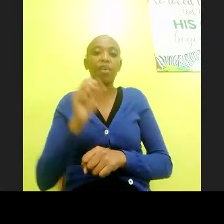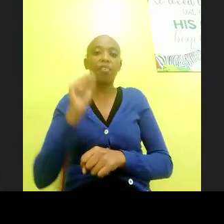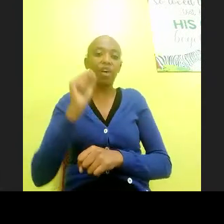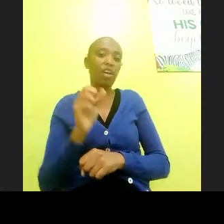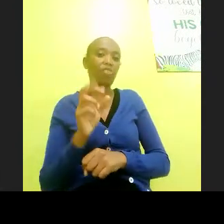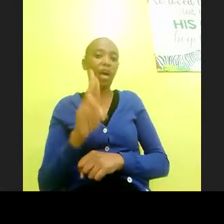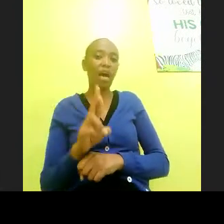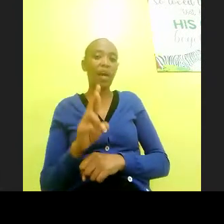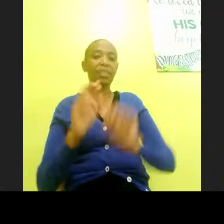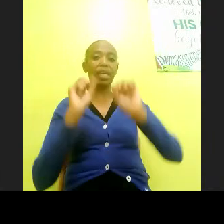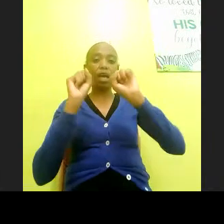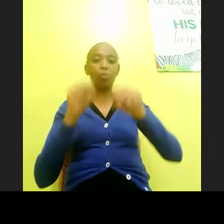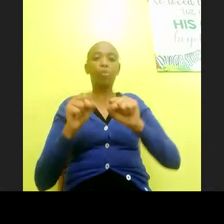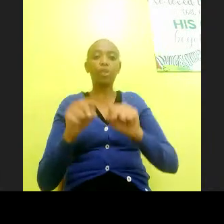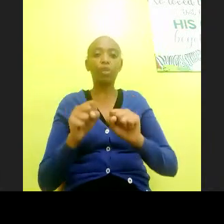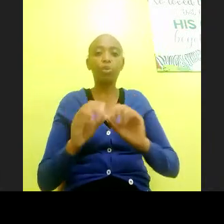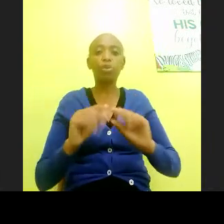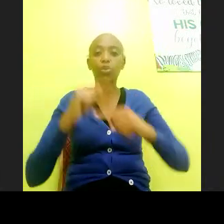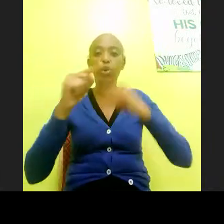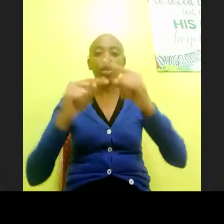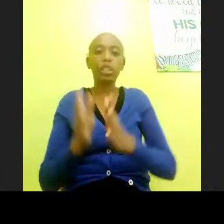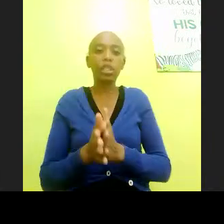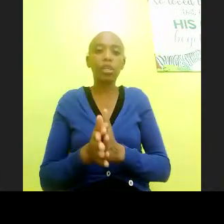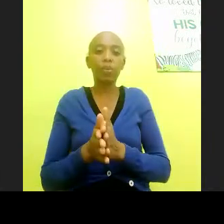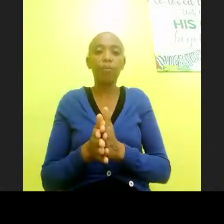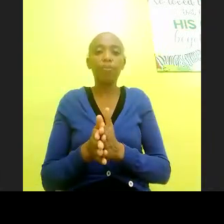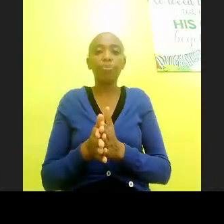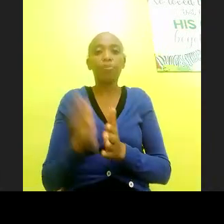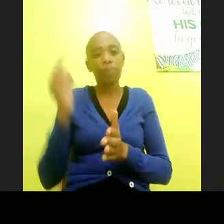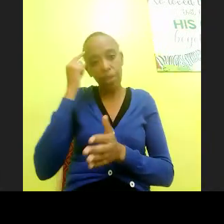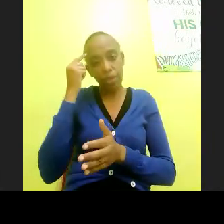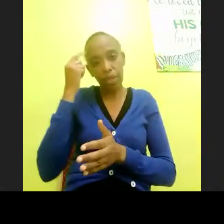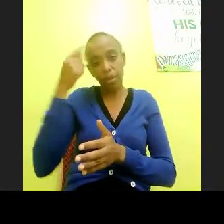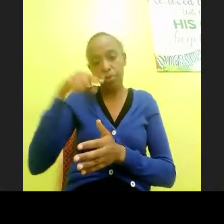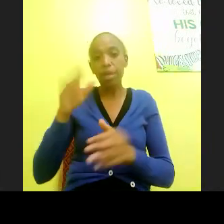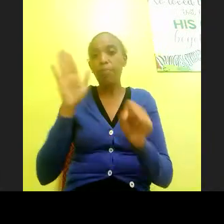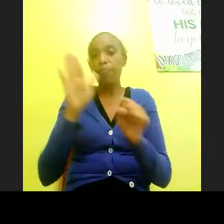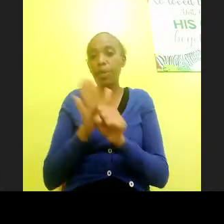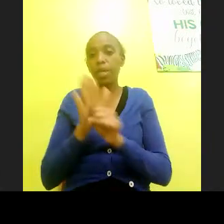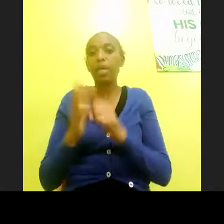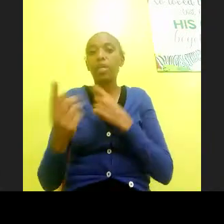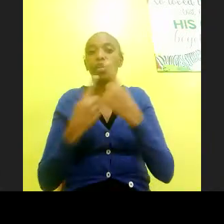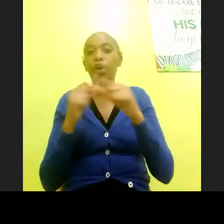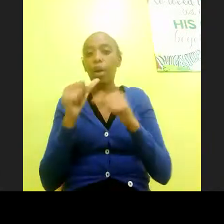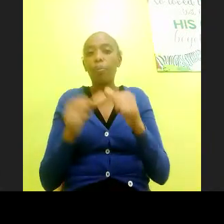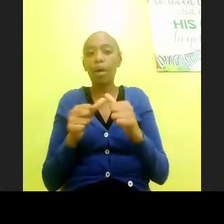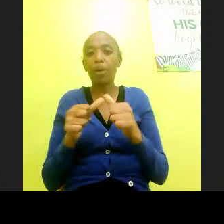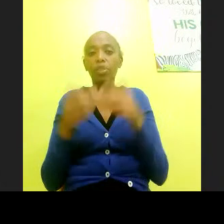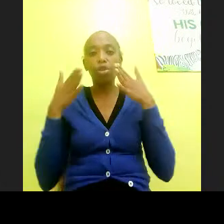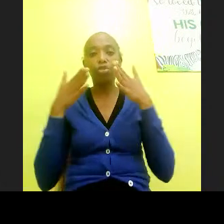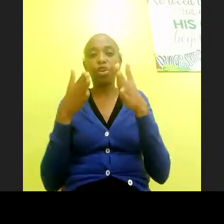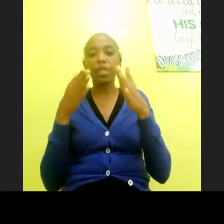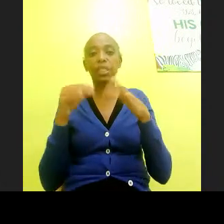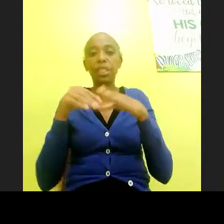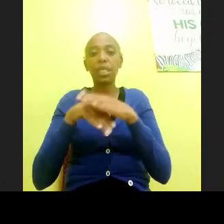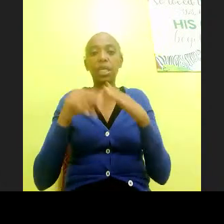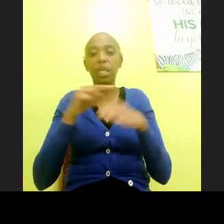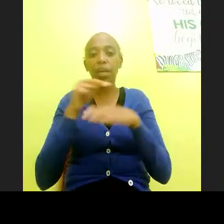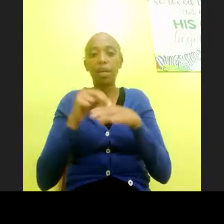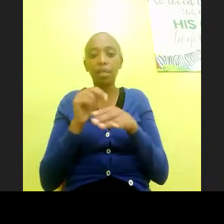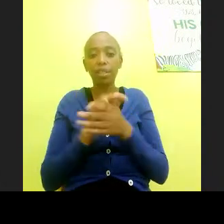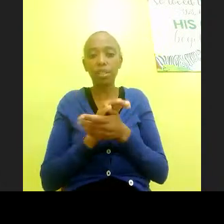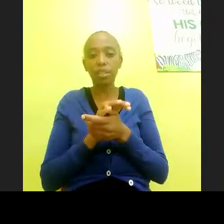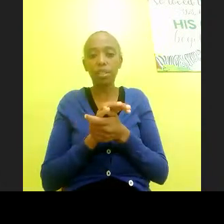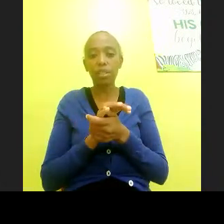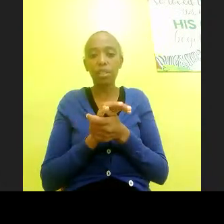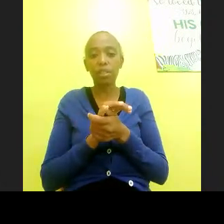be able to move forward. I think a lot of people talk about, of course, investing national income